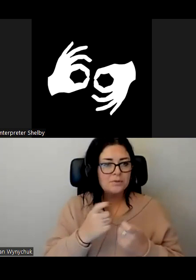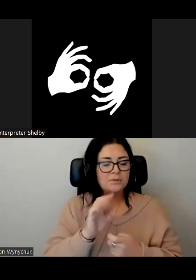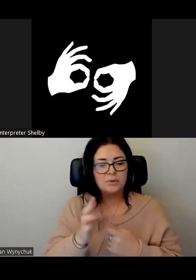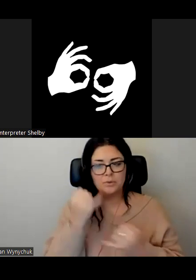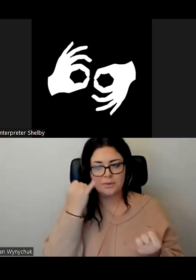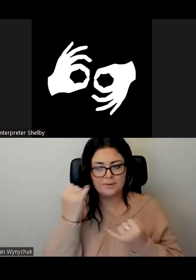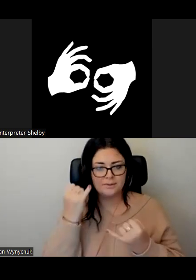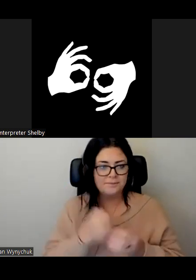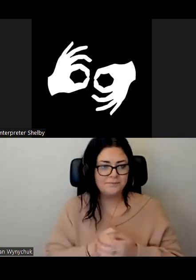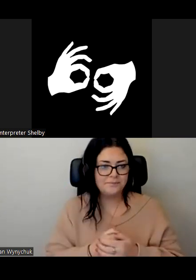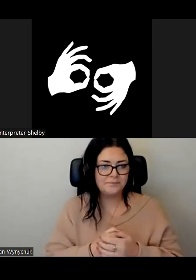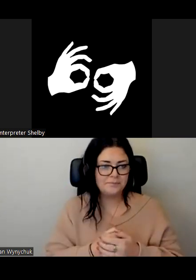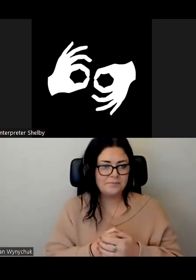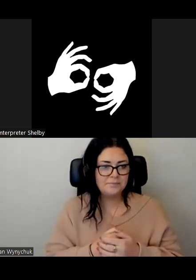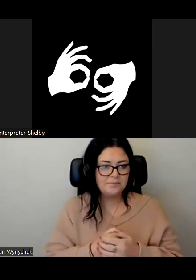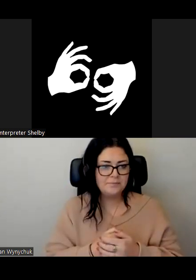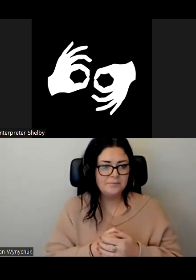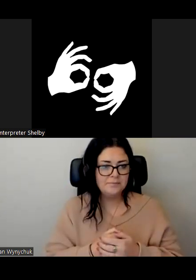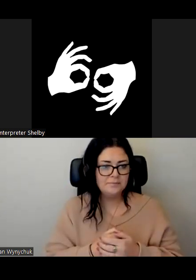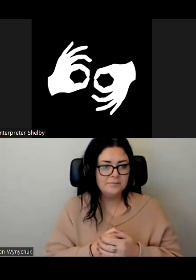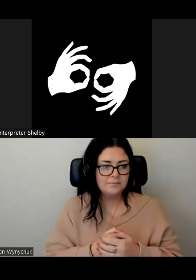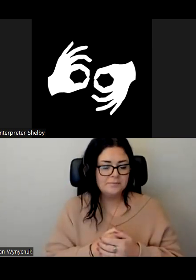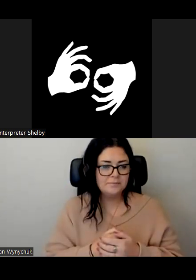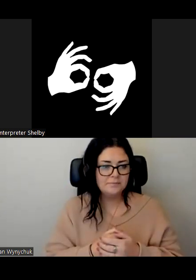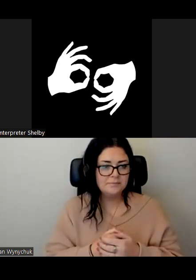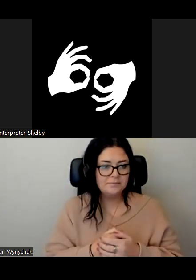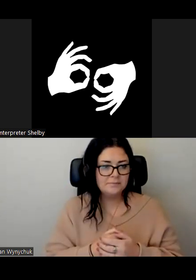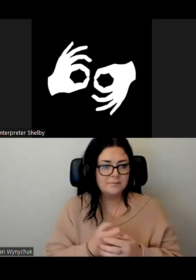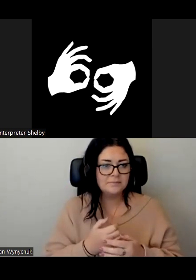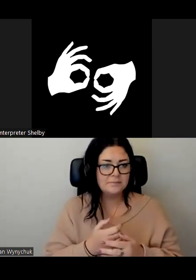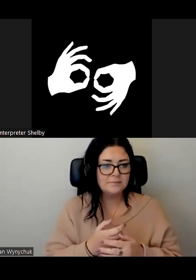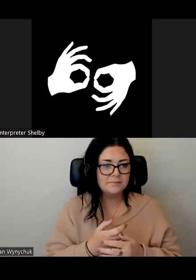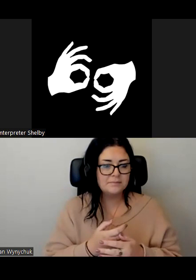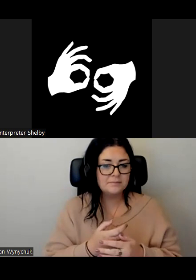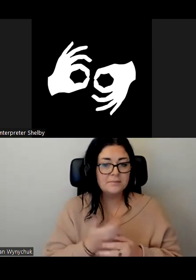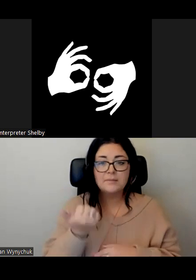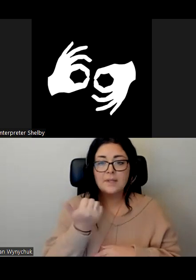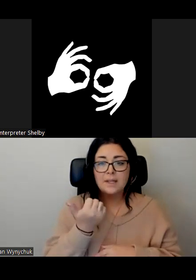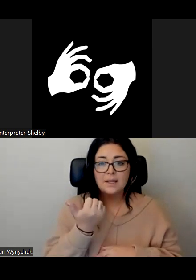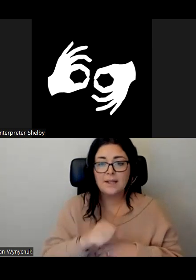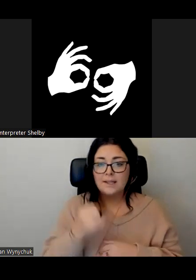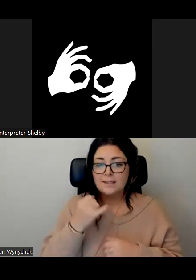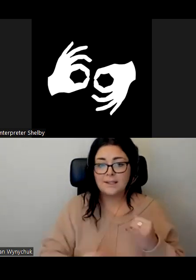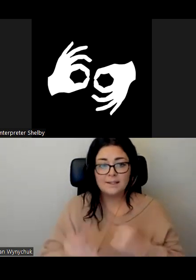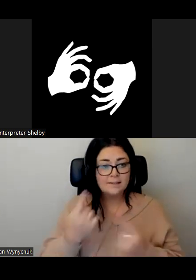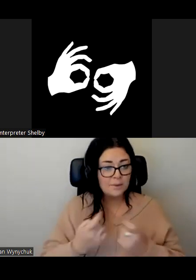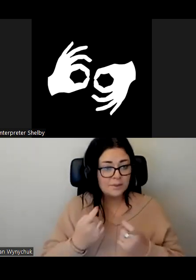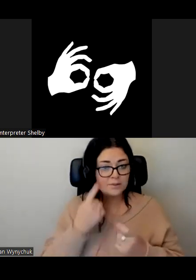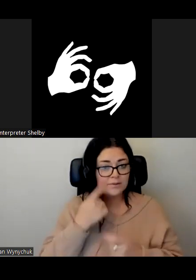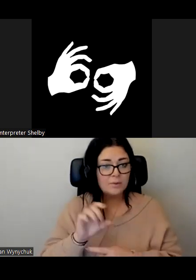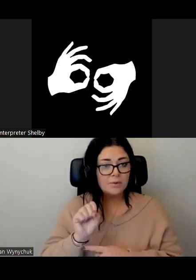through. I would like to give before we clue up, anybody have any other questions for